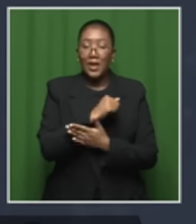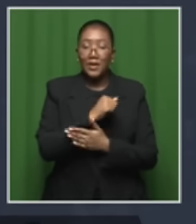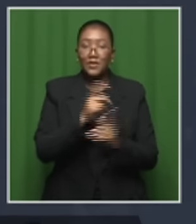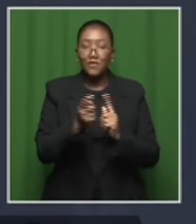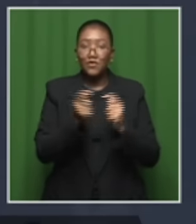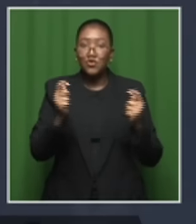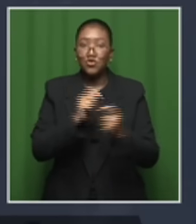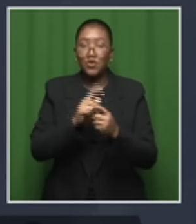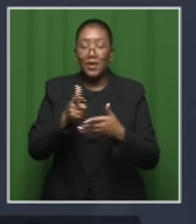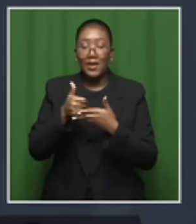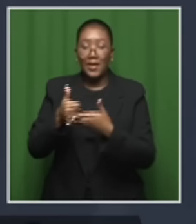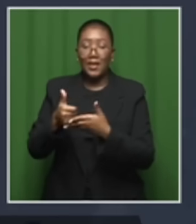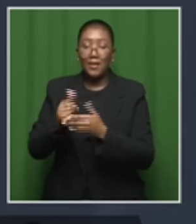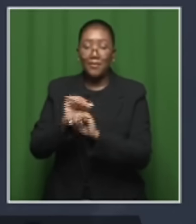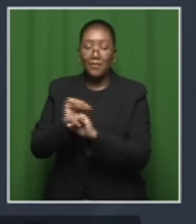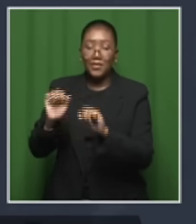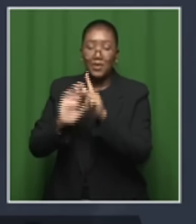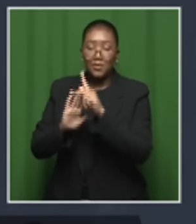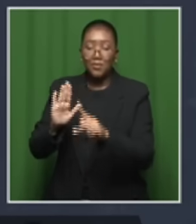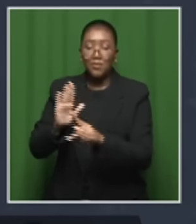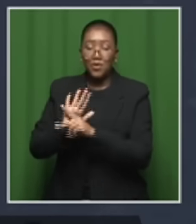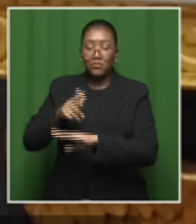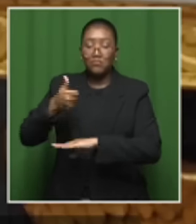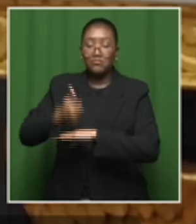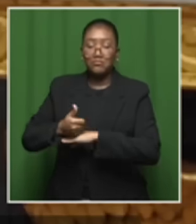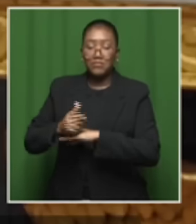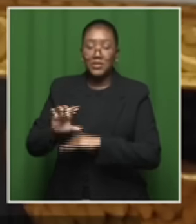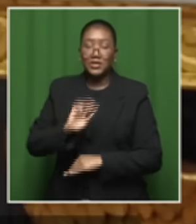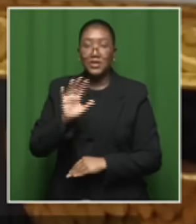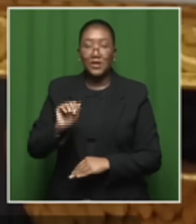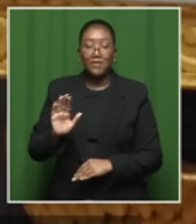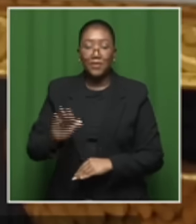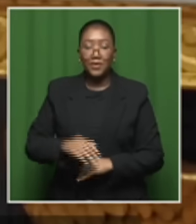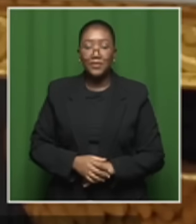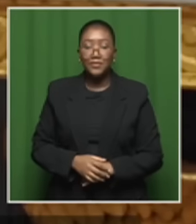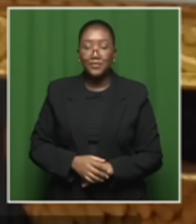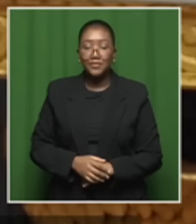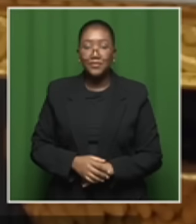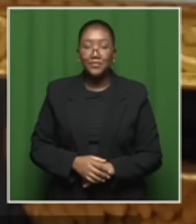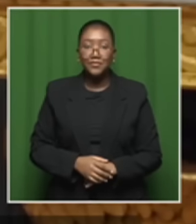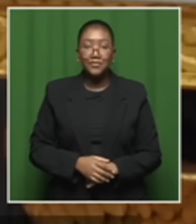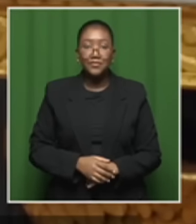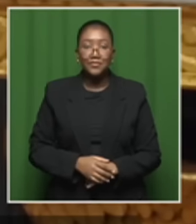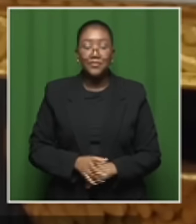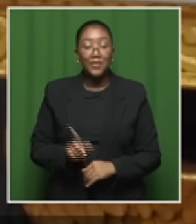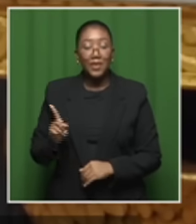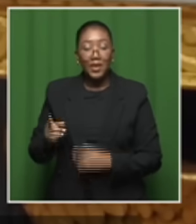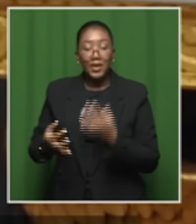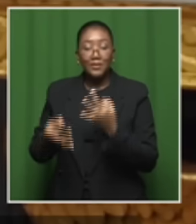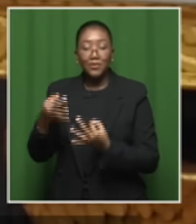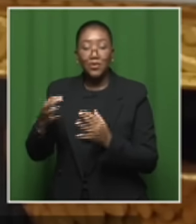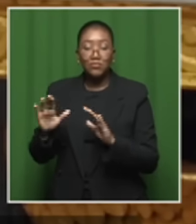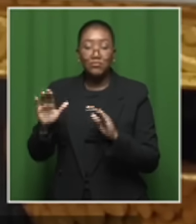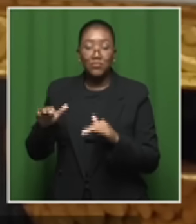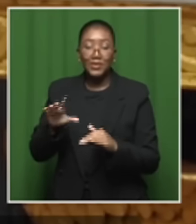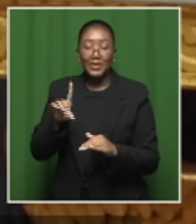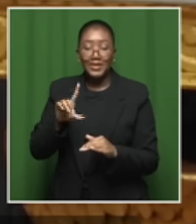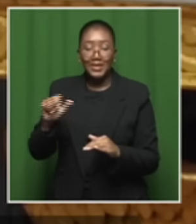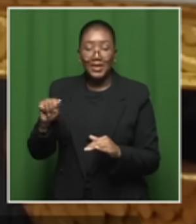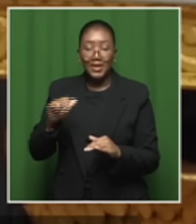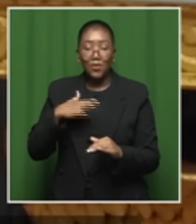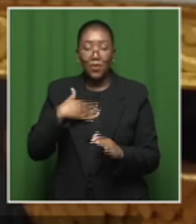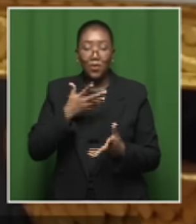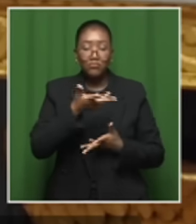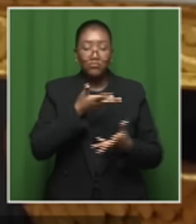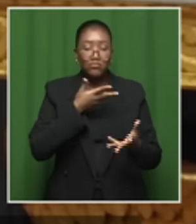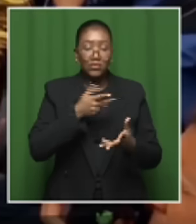democratically develop national policies in South Africa. The presidency further says the party is trying to exploit a critical engagement between South